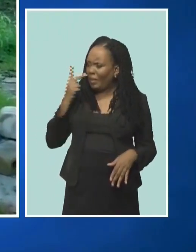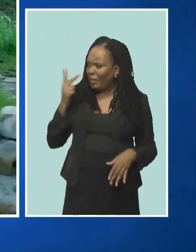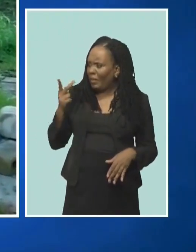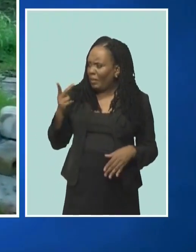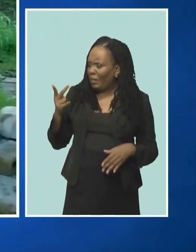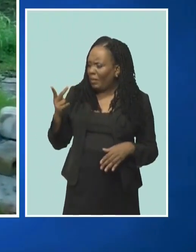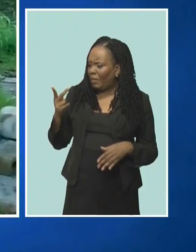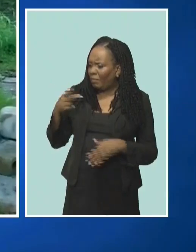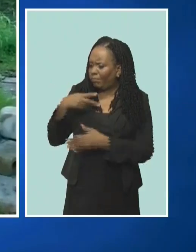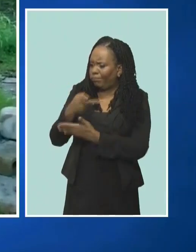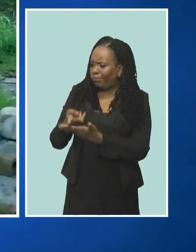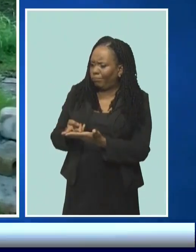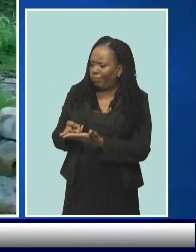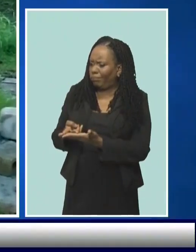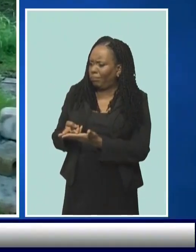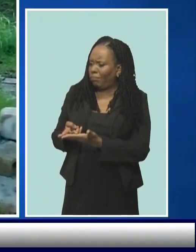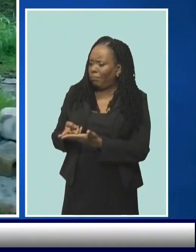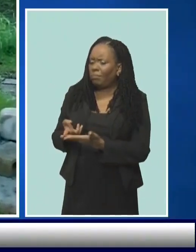right?